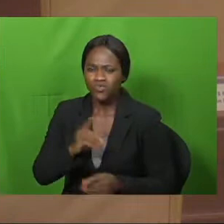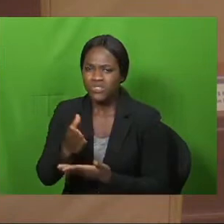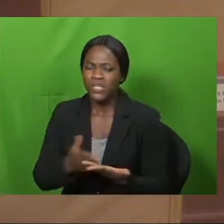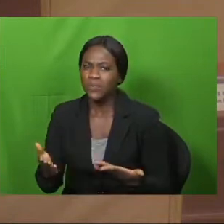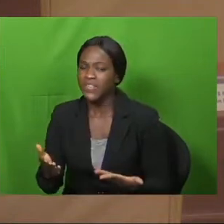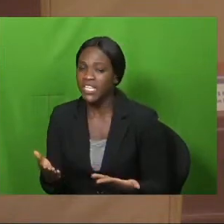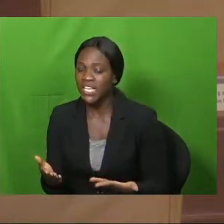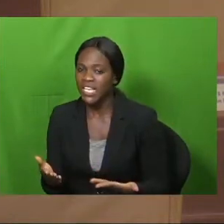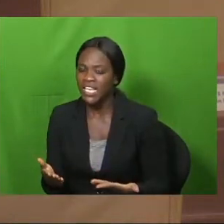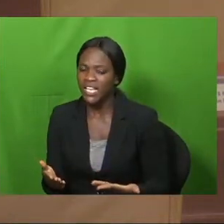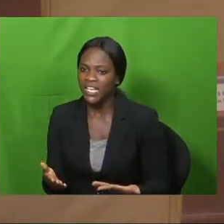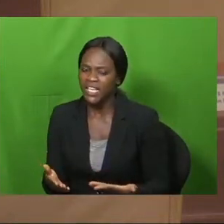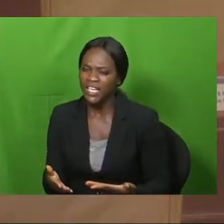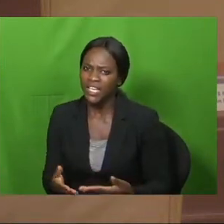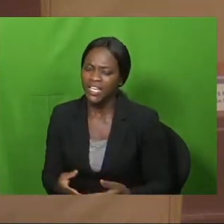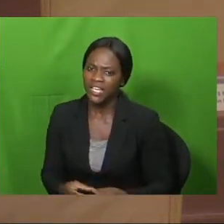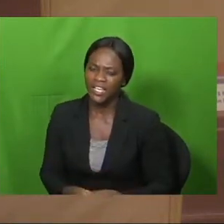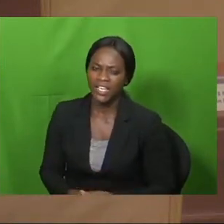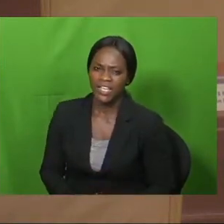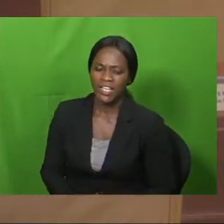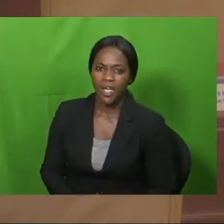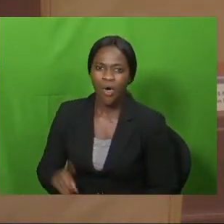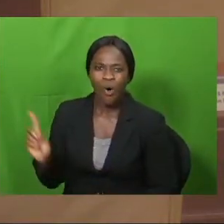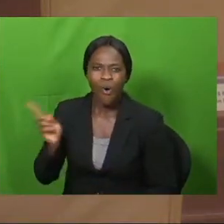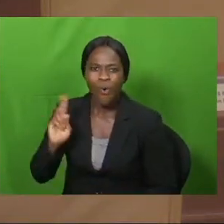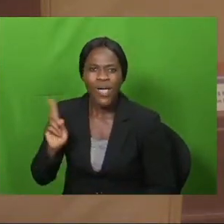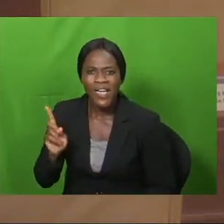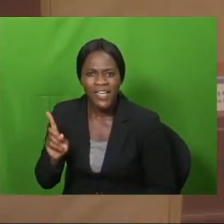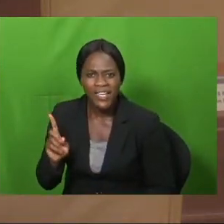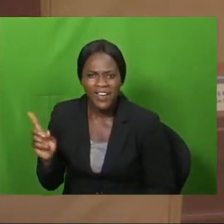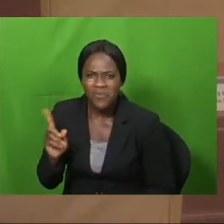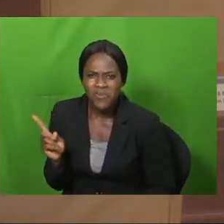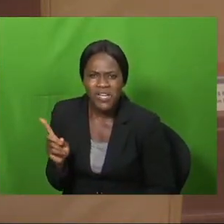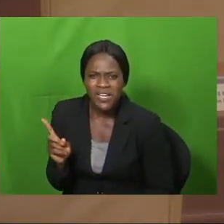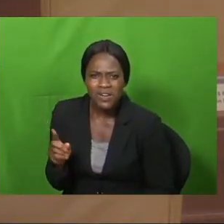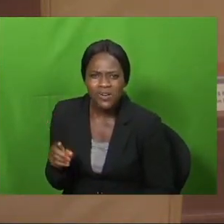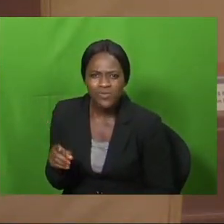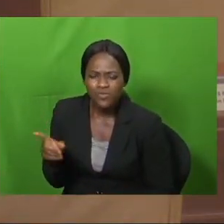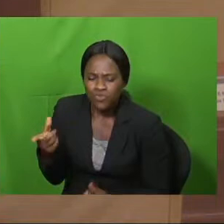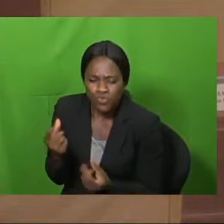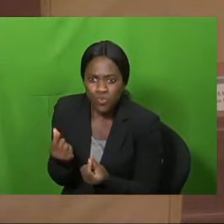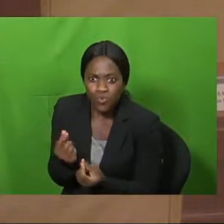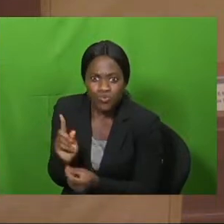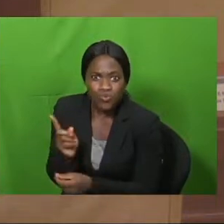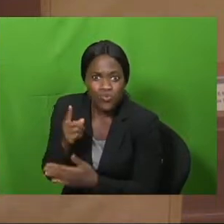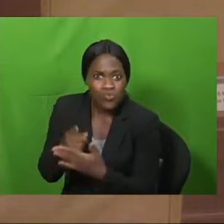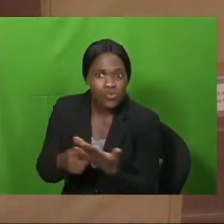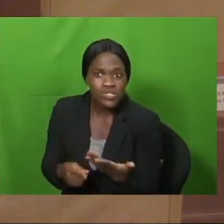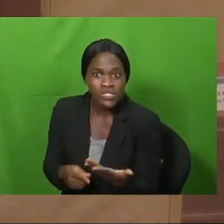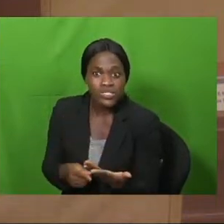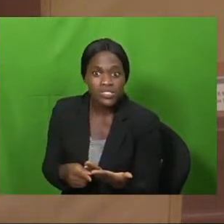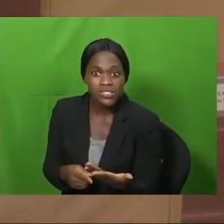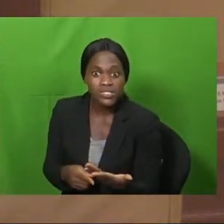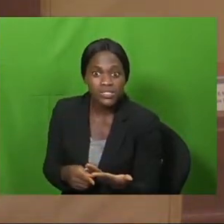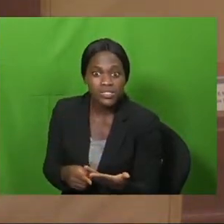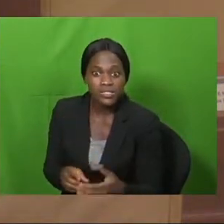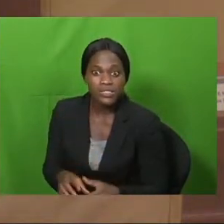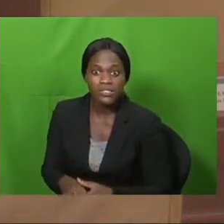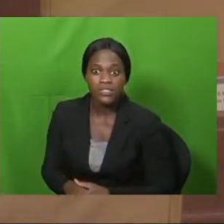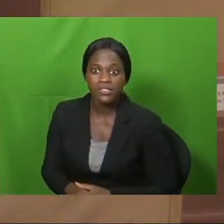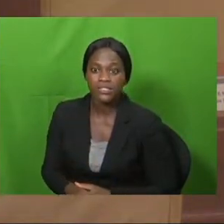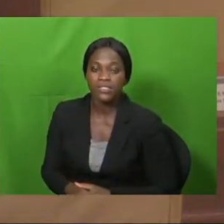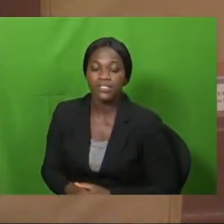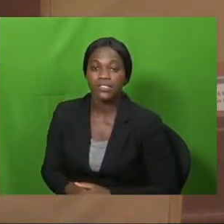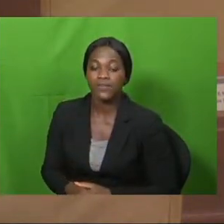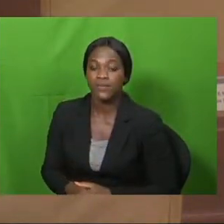sector. Mr. Speaker, where is that achievement? President Akufo-Addo must be told the truth that